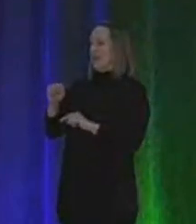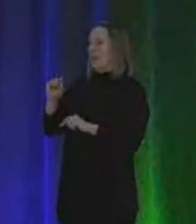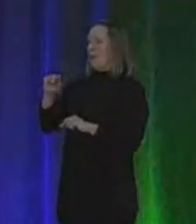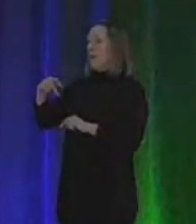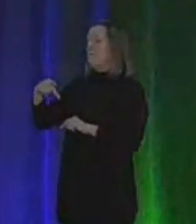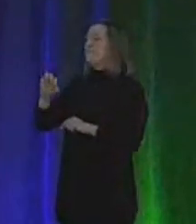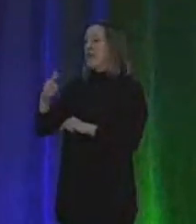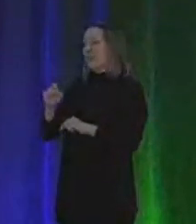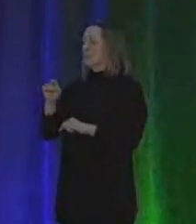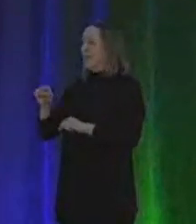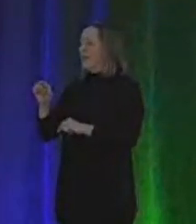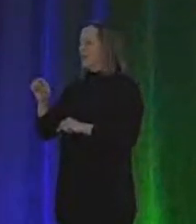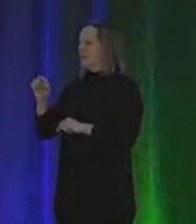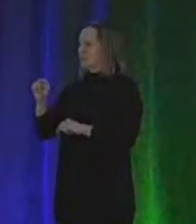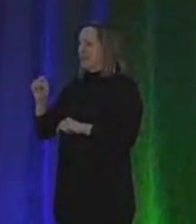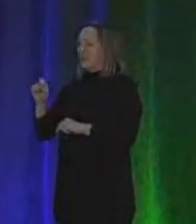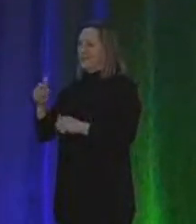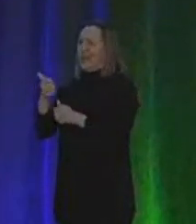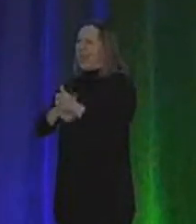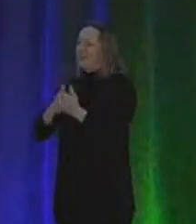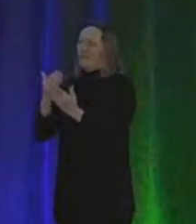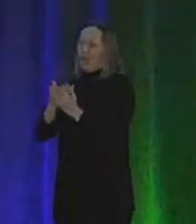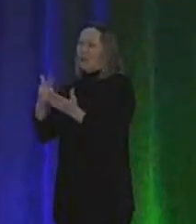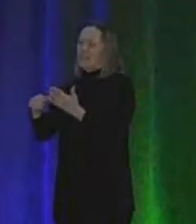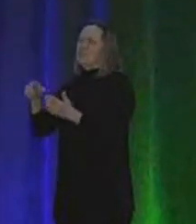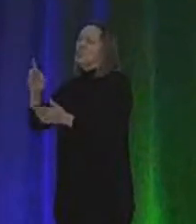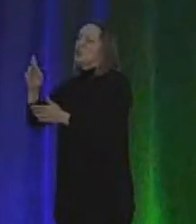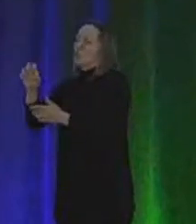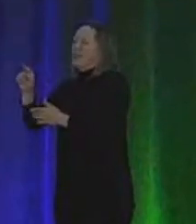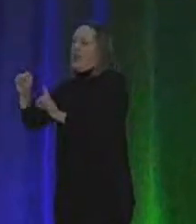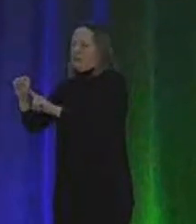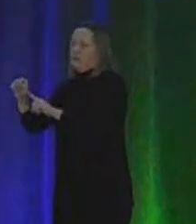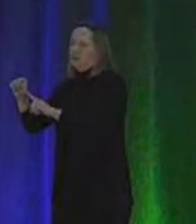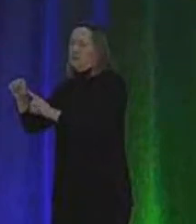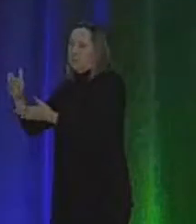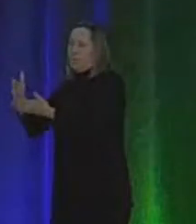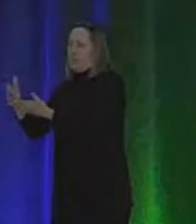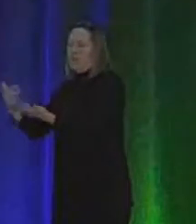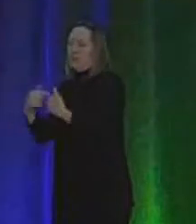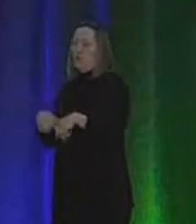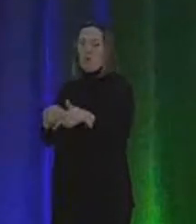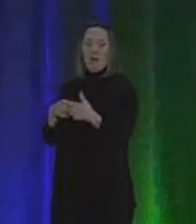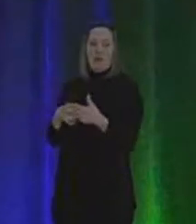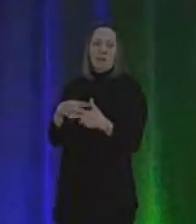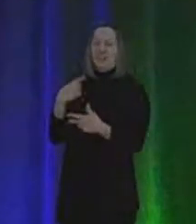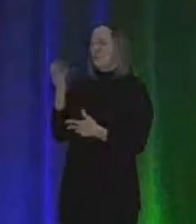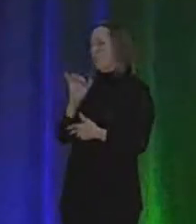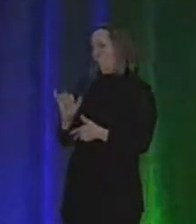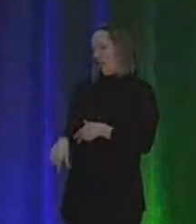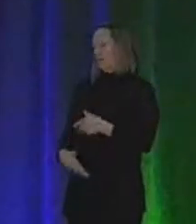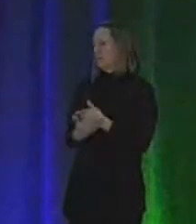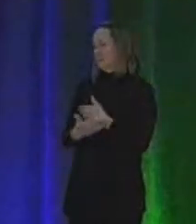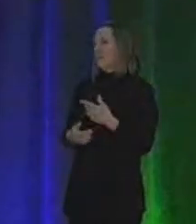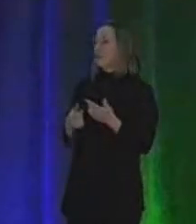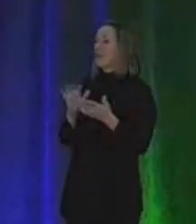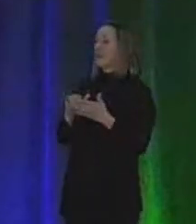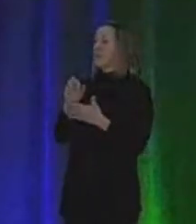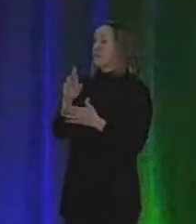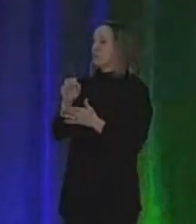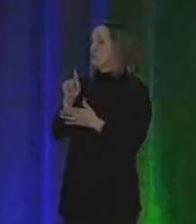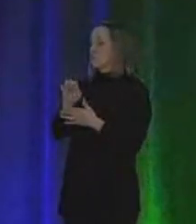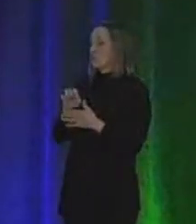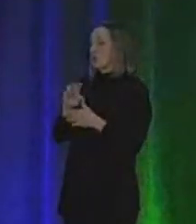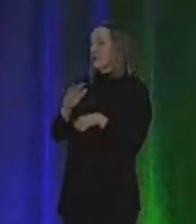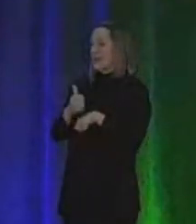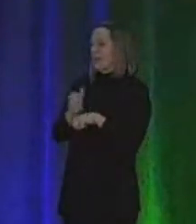equivalent of any file in the pages directory. It's just the React component. So this is what the 2 files will really look like. That's our root layout. And